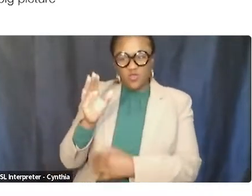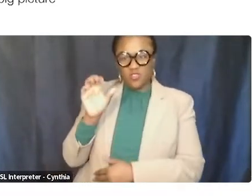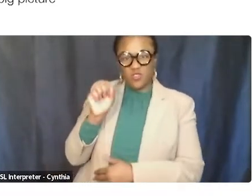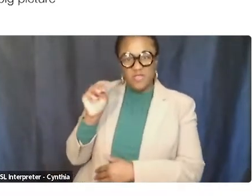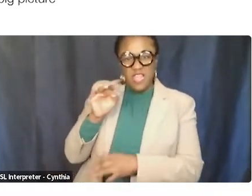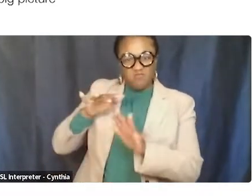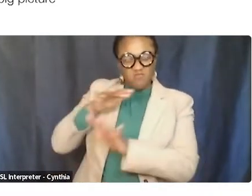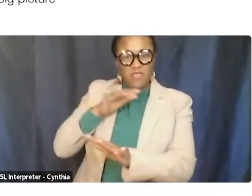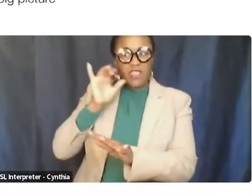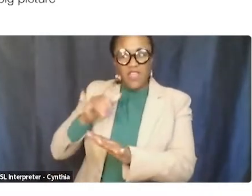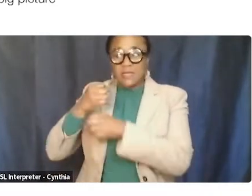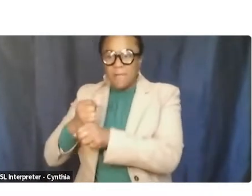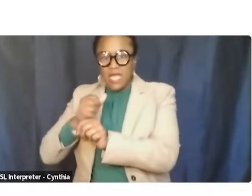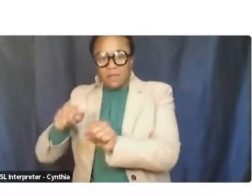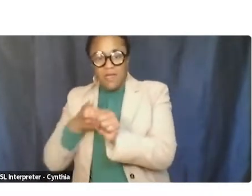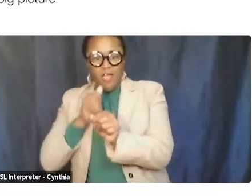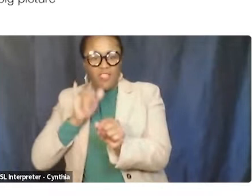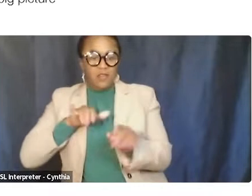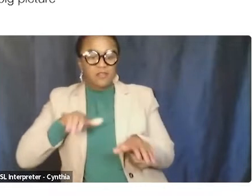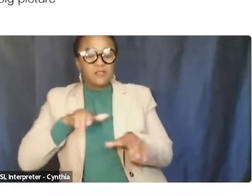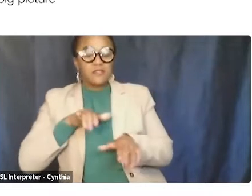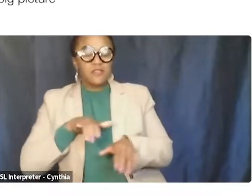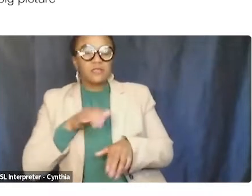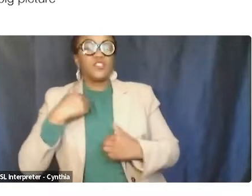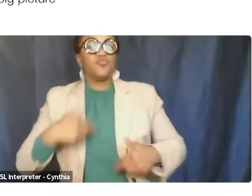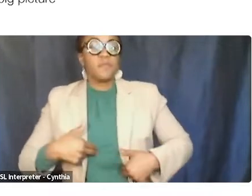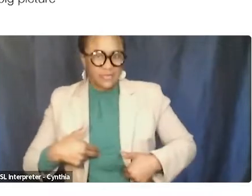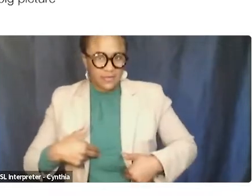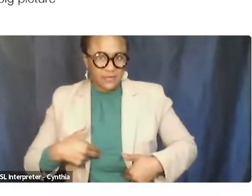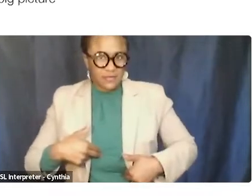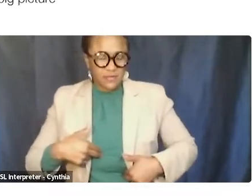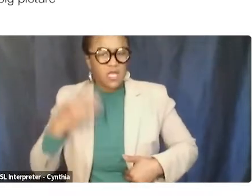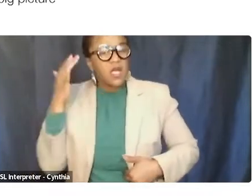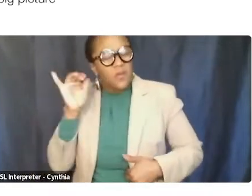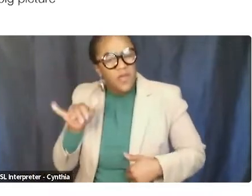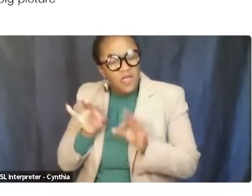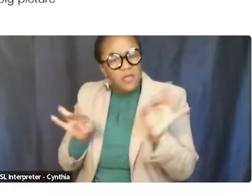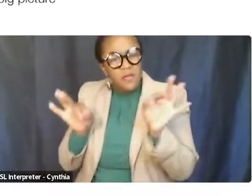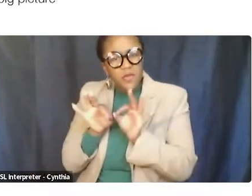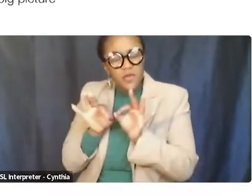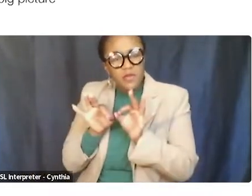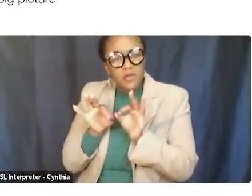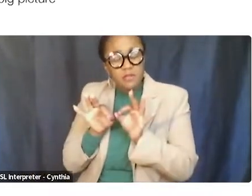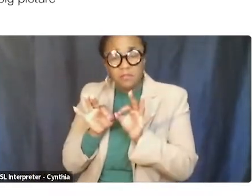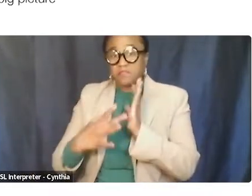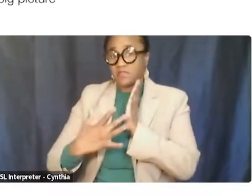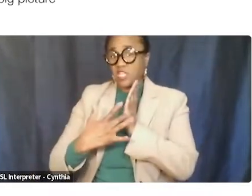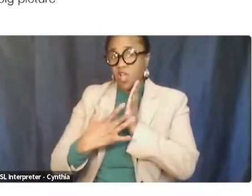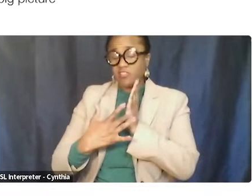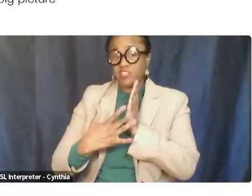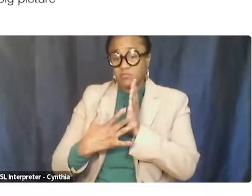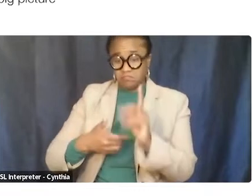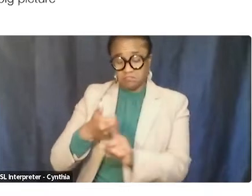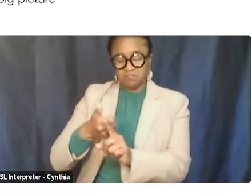beings. This is extremely important because a lot of times, because technology